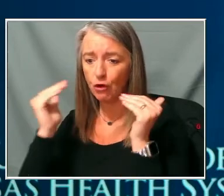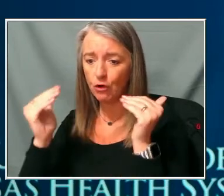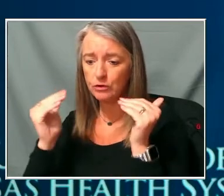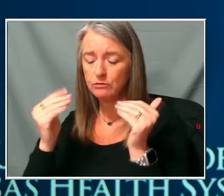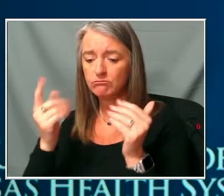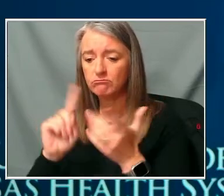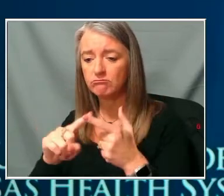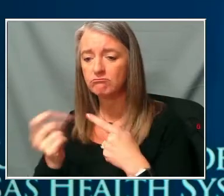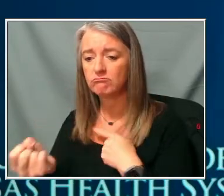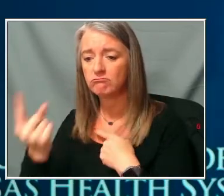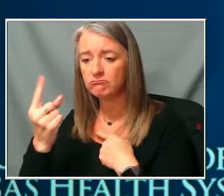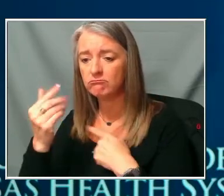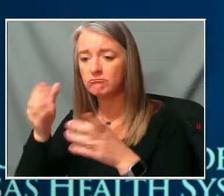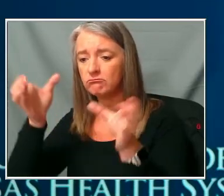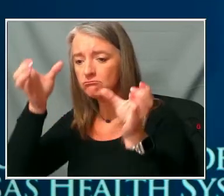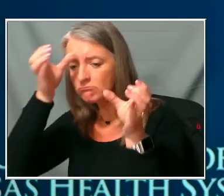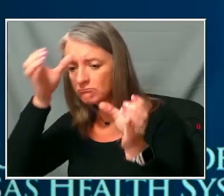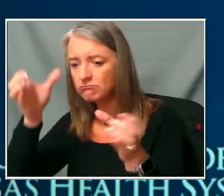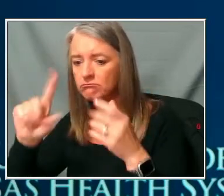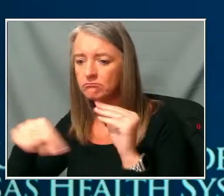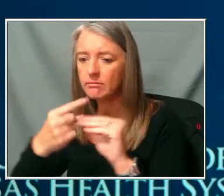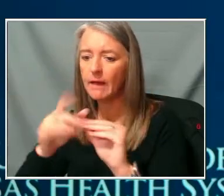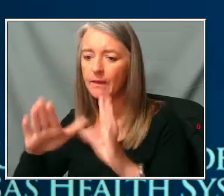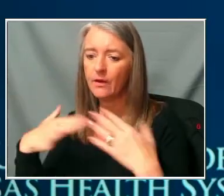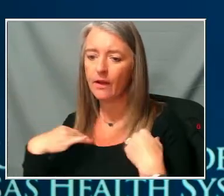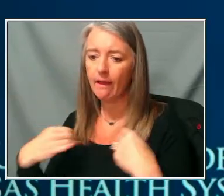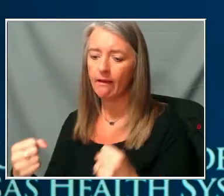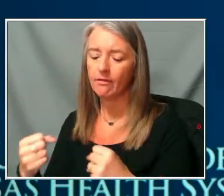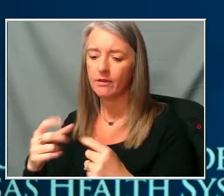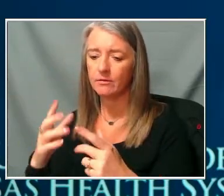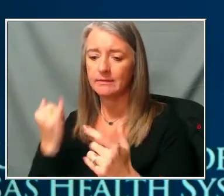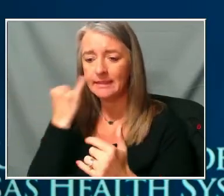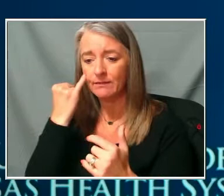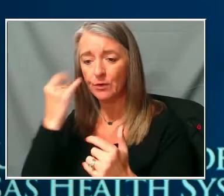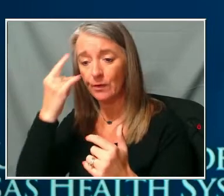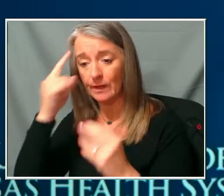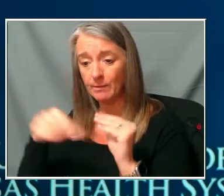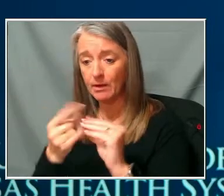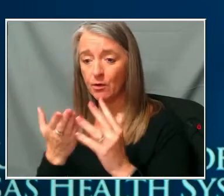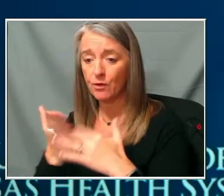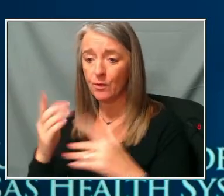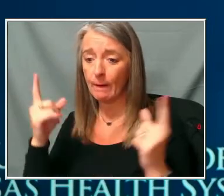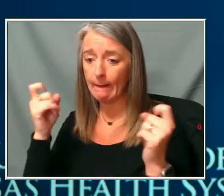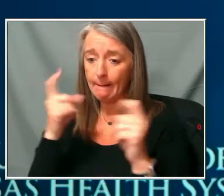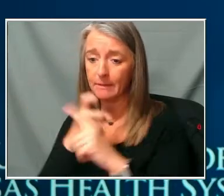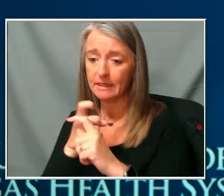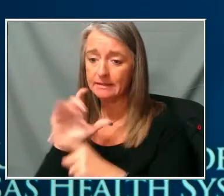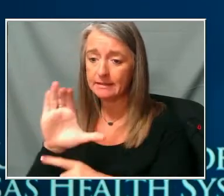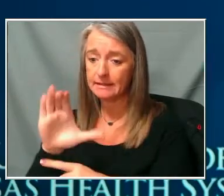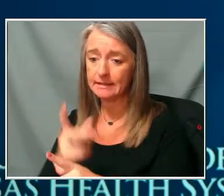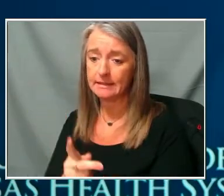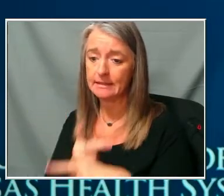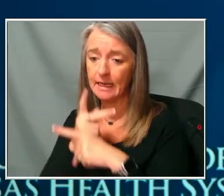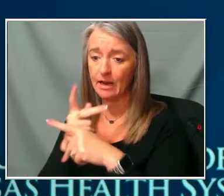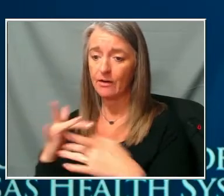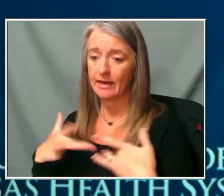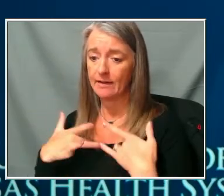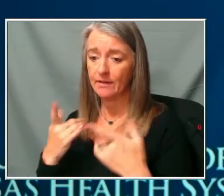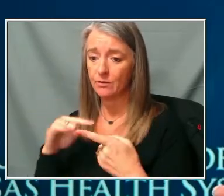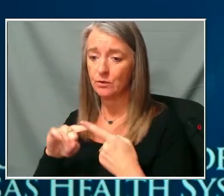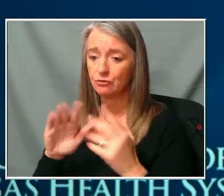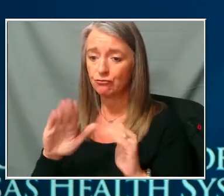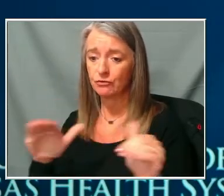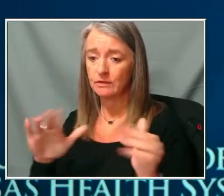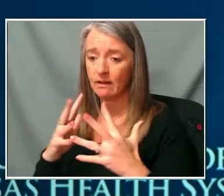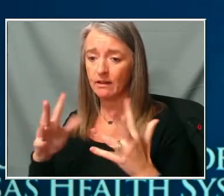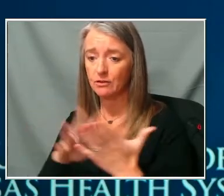and be knowledgeable about all the elements of their health. But if you think about going through a complex care event when you were a child, that's a lot to learn